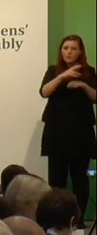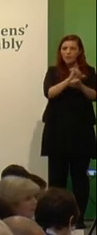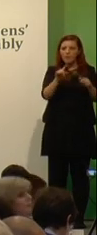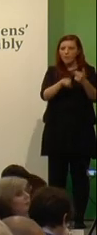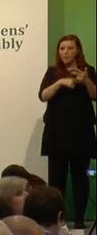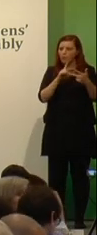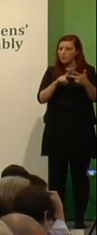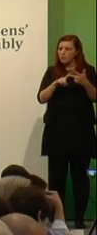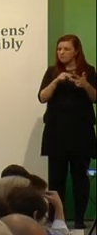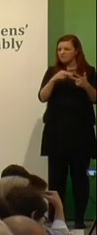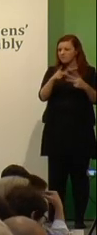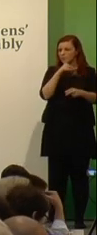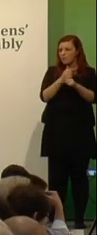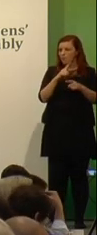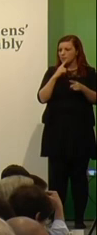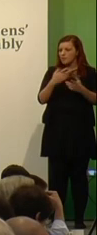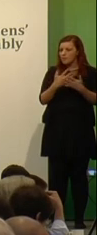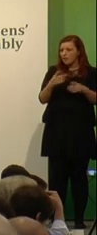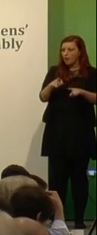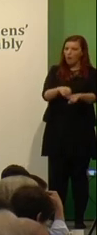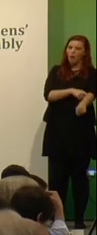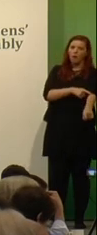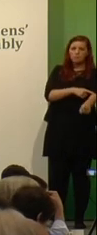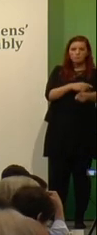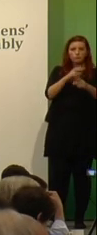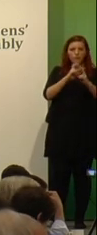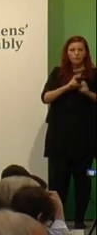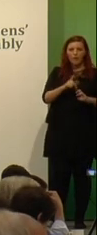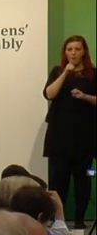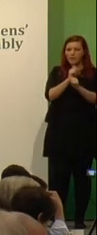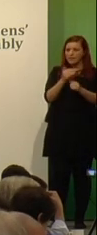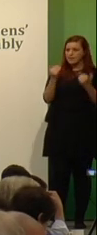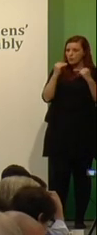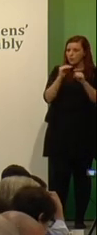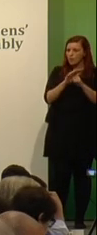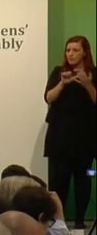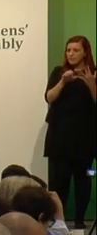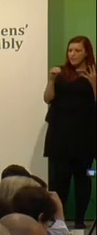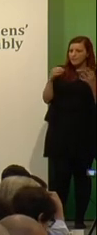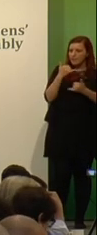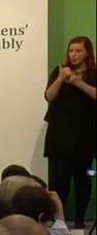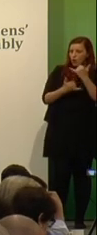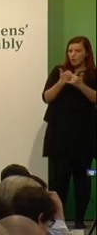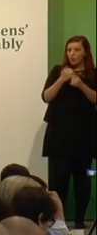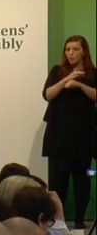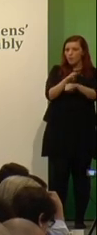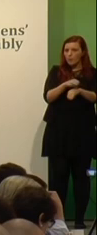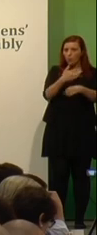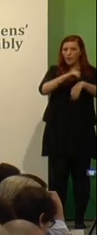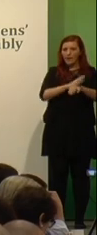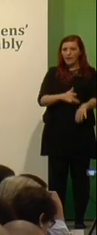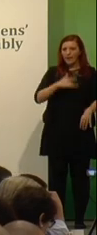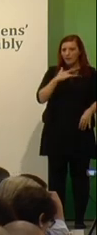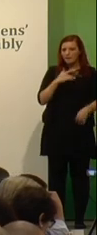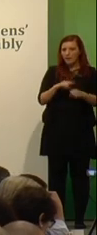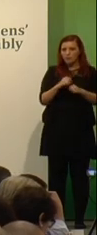last one I'm not going to talk about is a big longitudinal study. We've got data for 60 years of people, where they've lived, and all